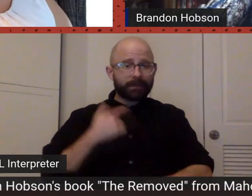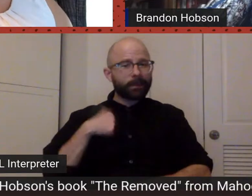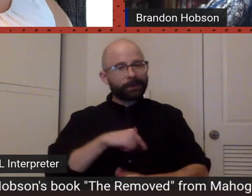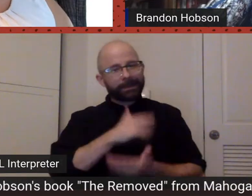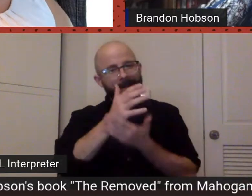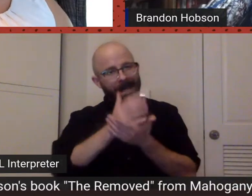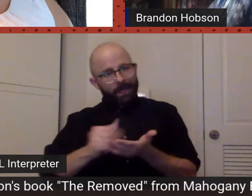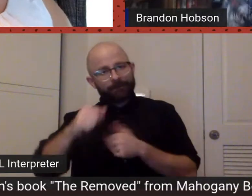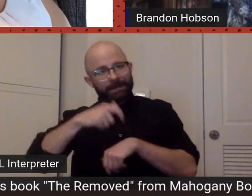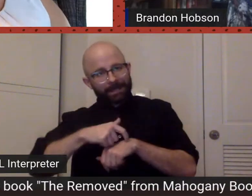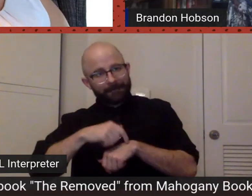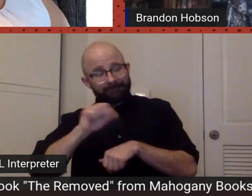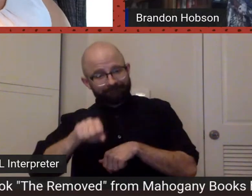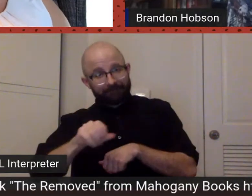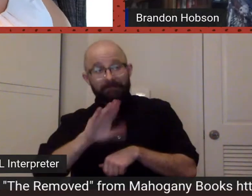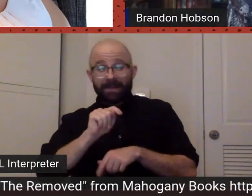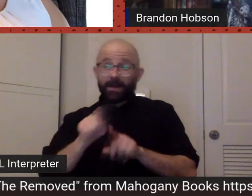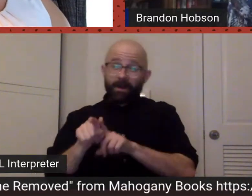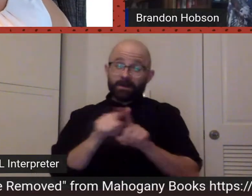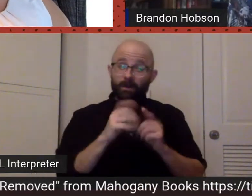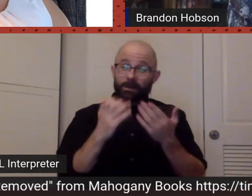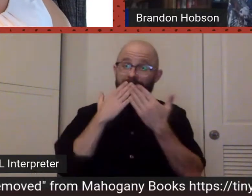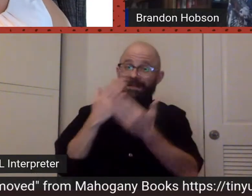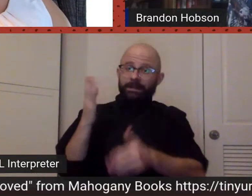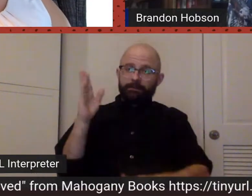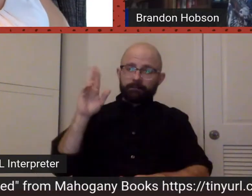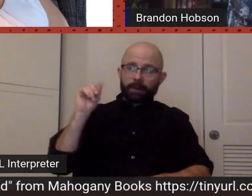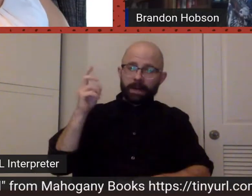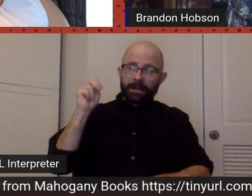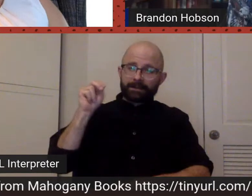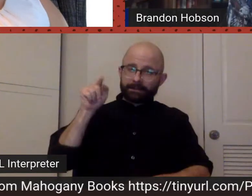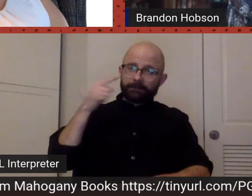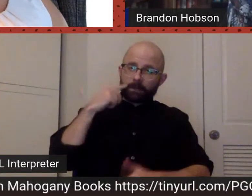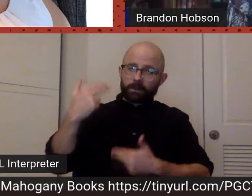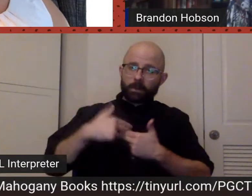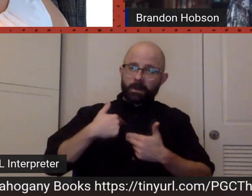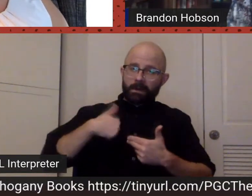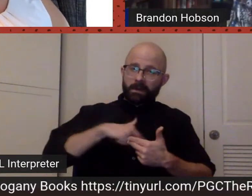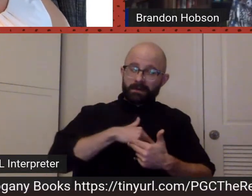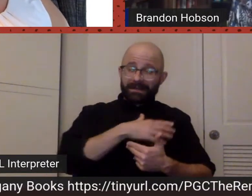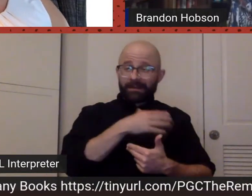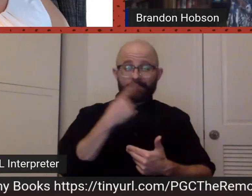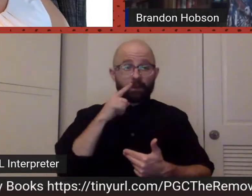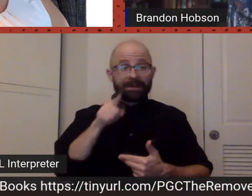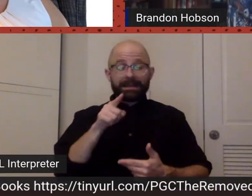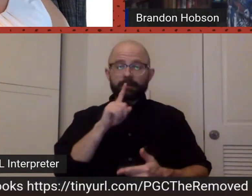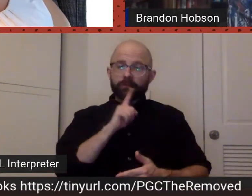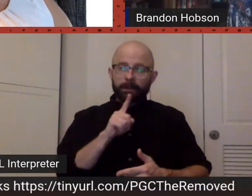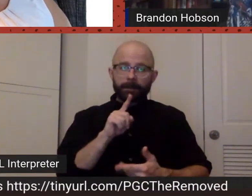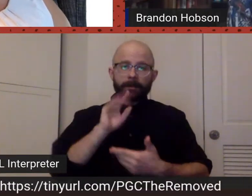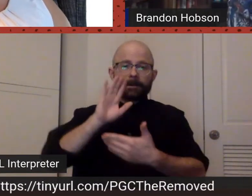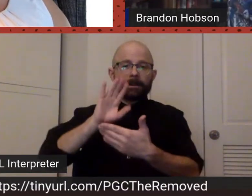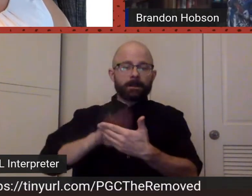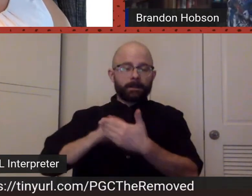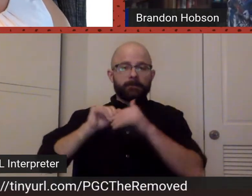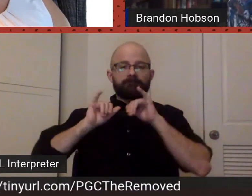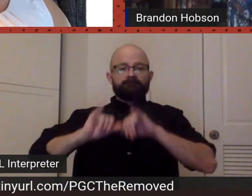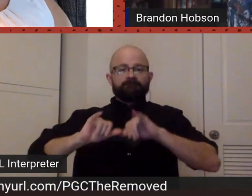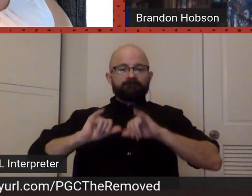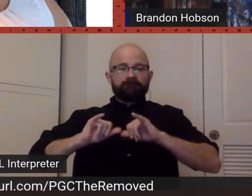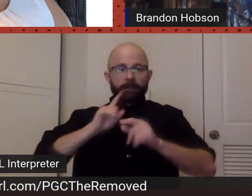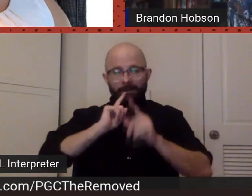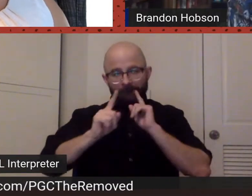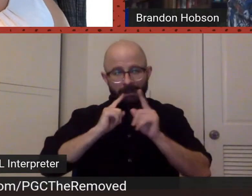time, but I also want to thank you, Brandon, for joining us and for this really enlightening conversation we've had